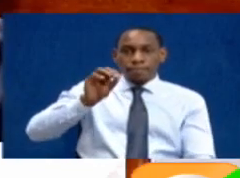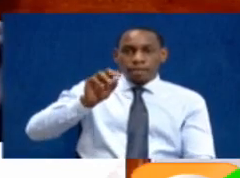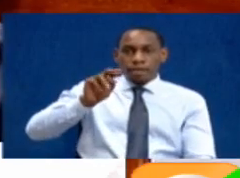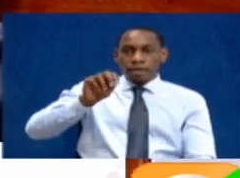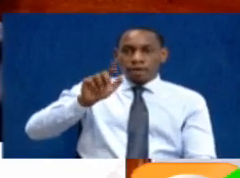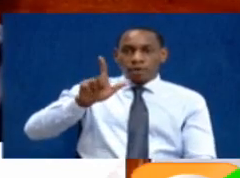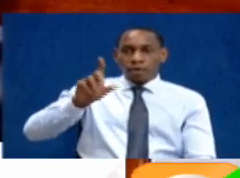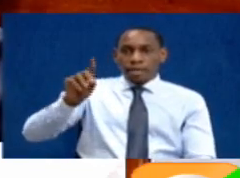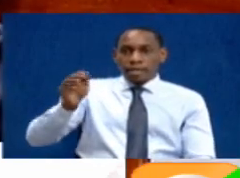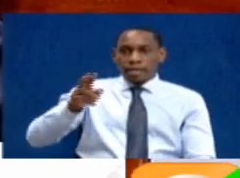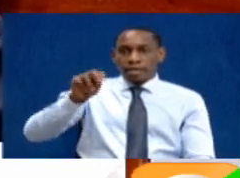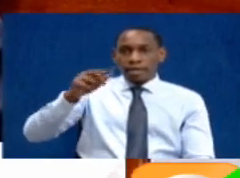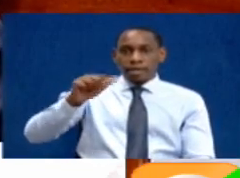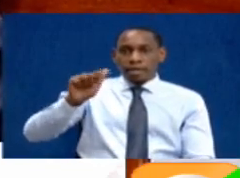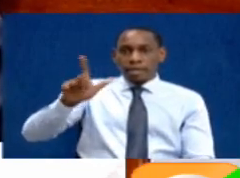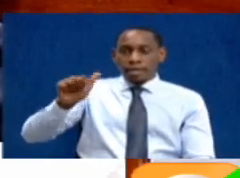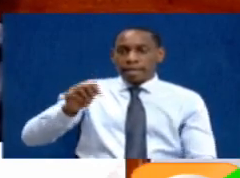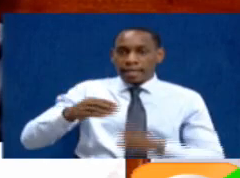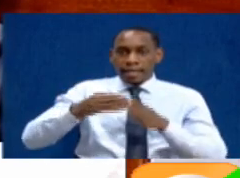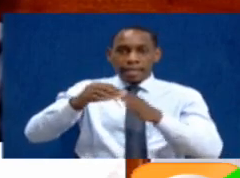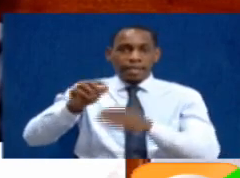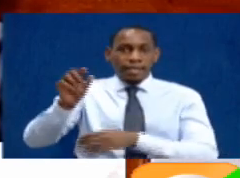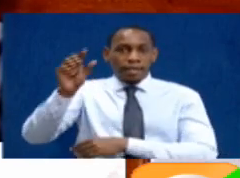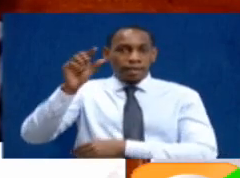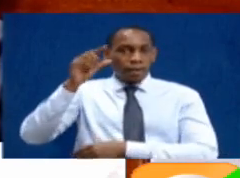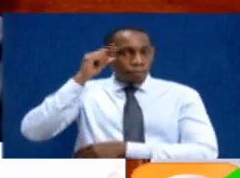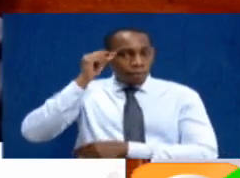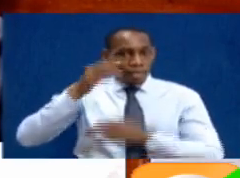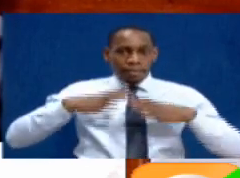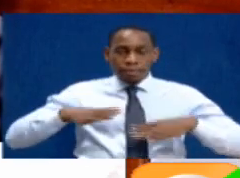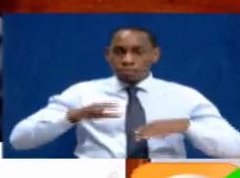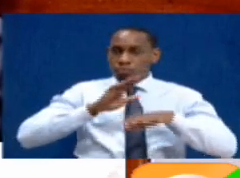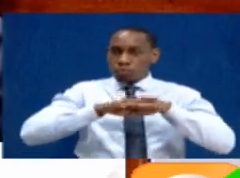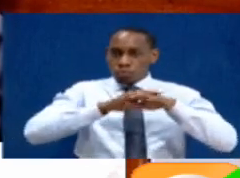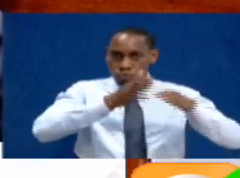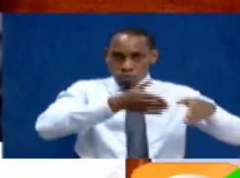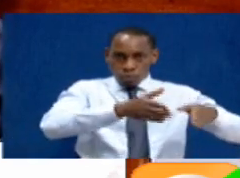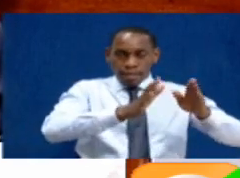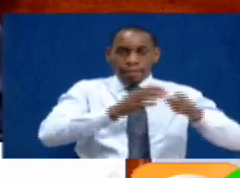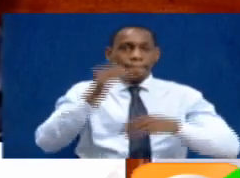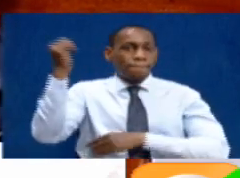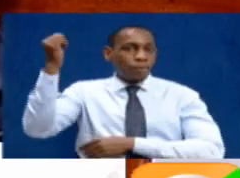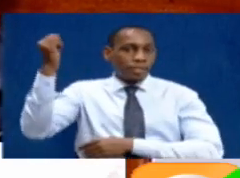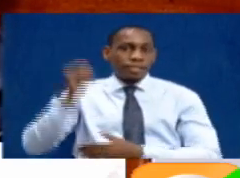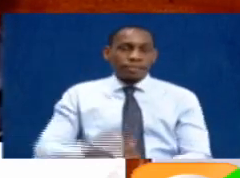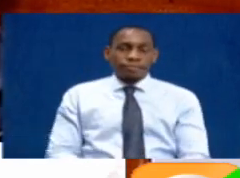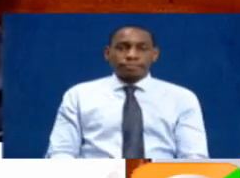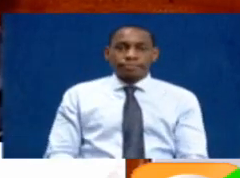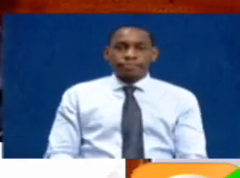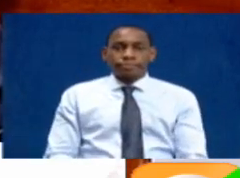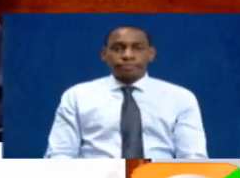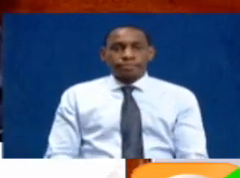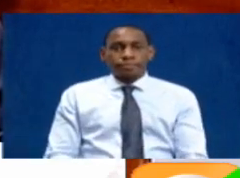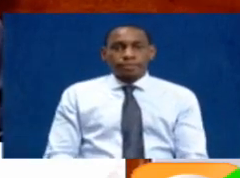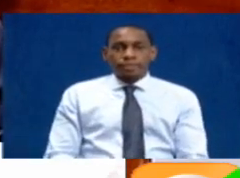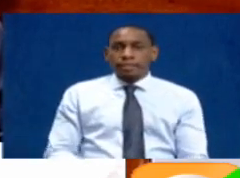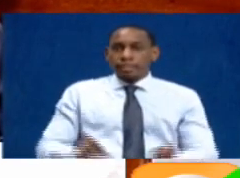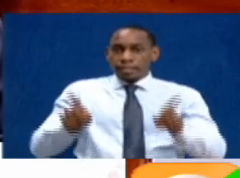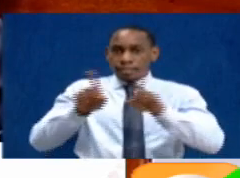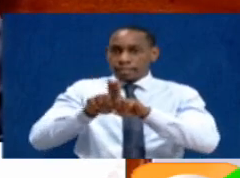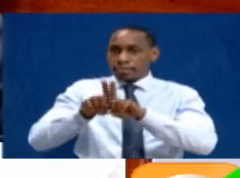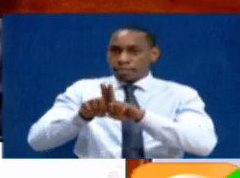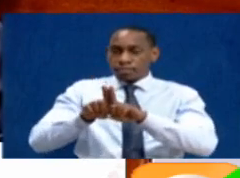people in a very wonderful direction of politics. He was the